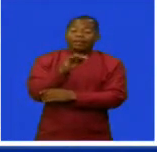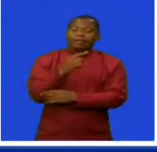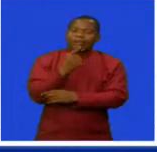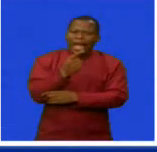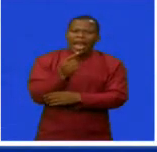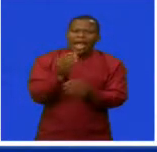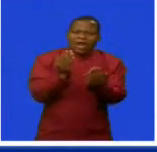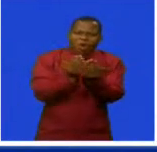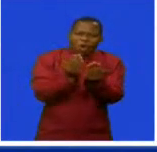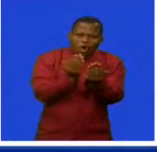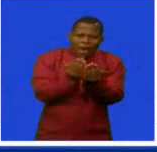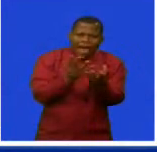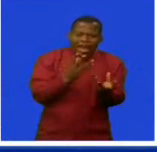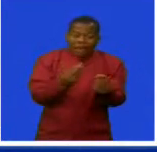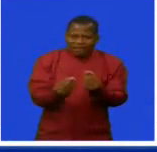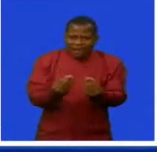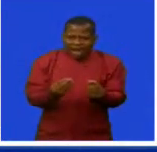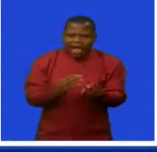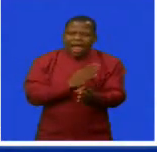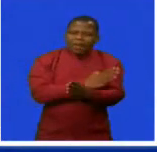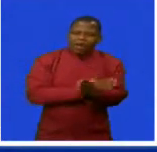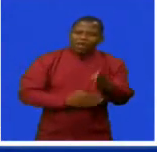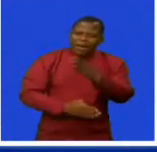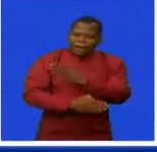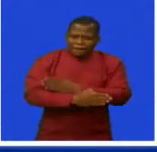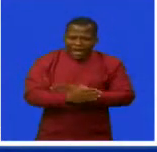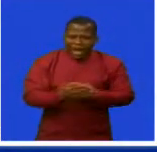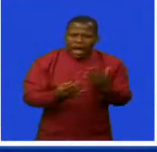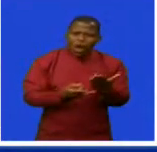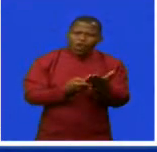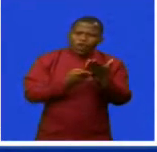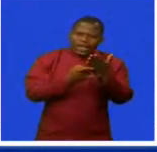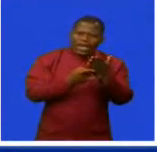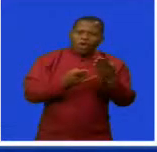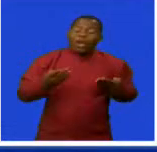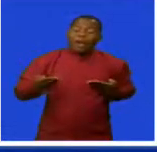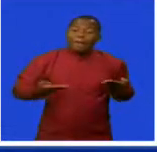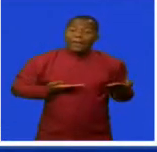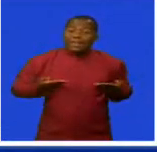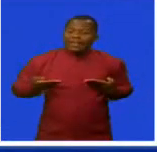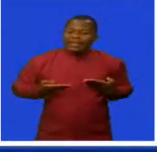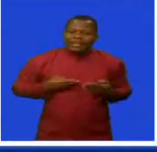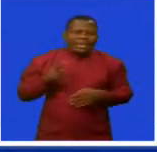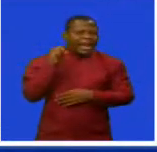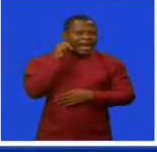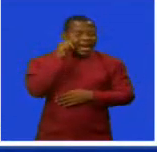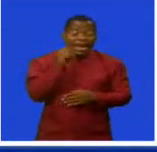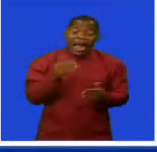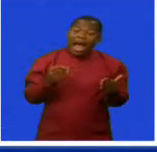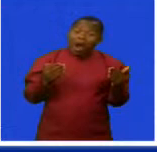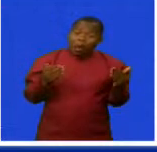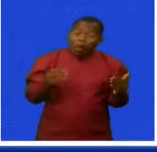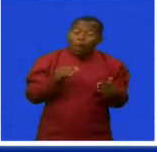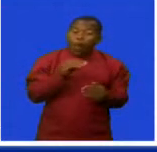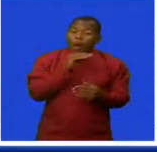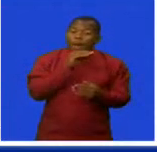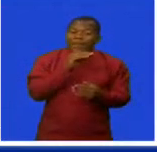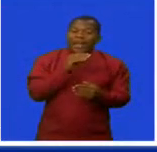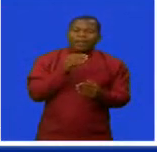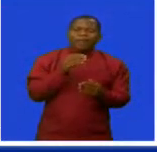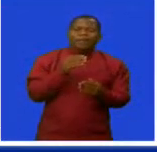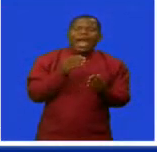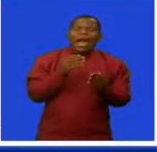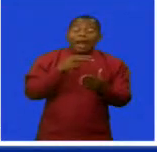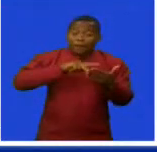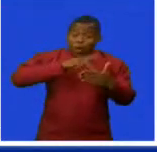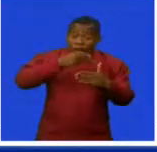njengobe sekwaba nemfundo yamahhala leseyenda nekuthi imali letholwa nguletikolwa ibe yincane.